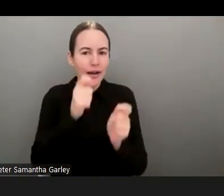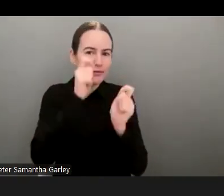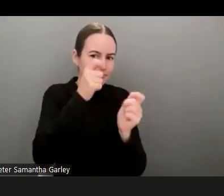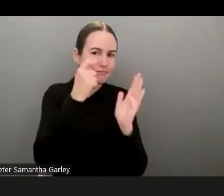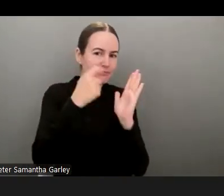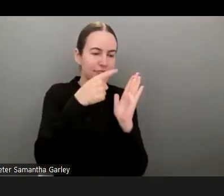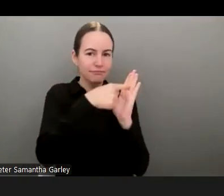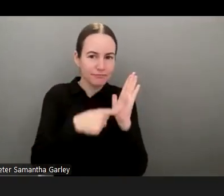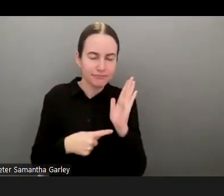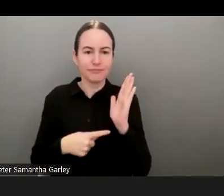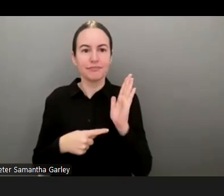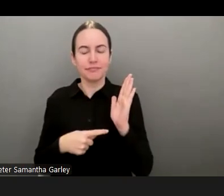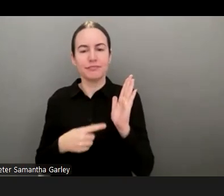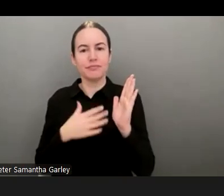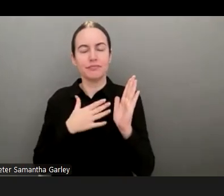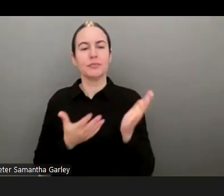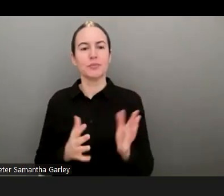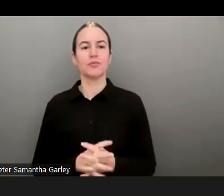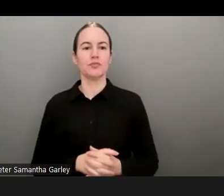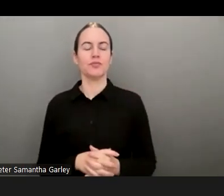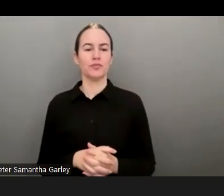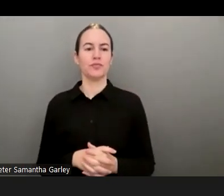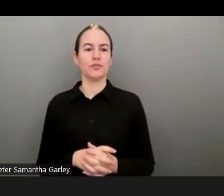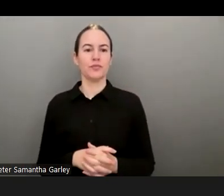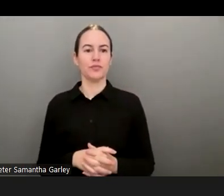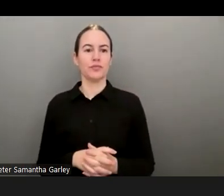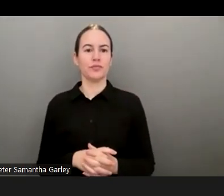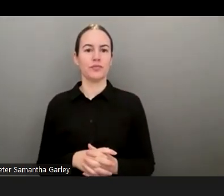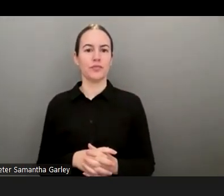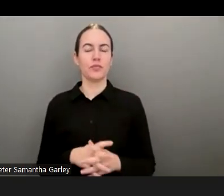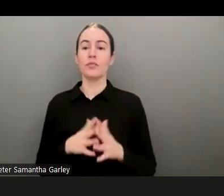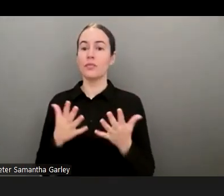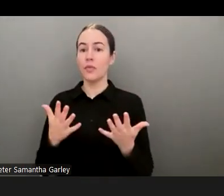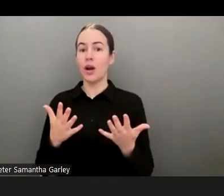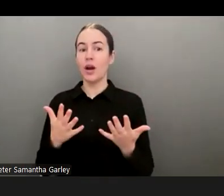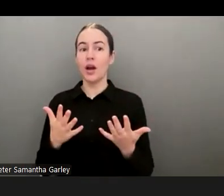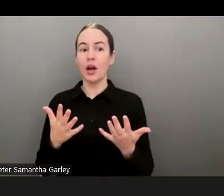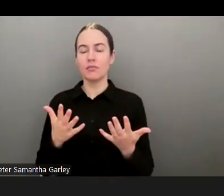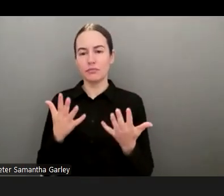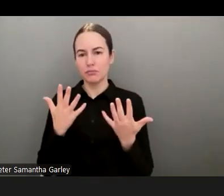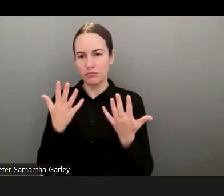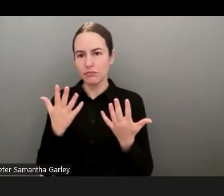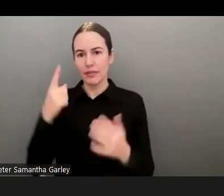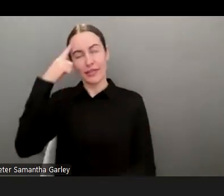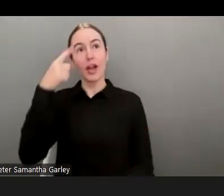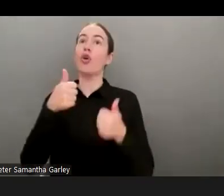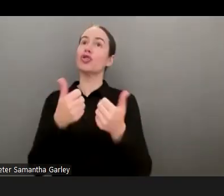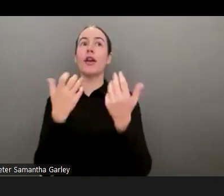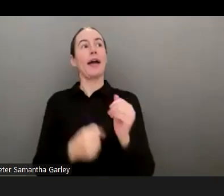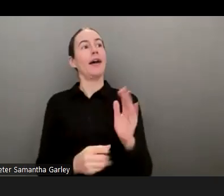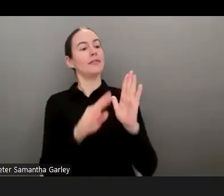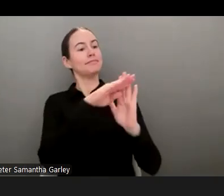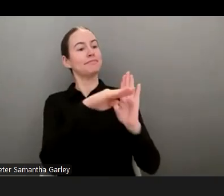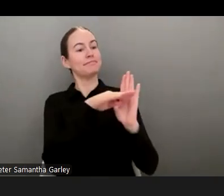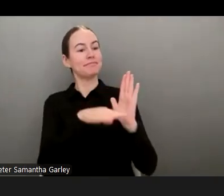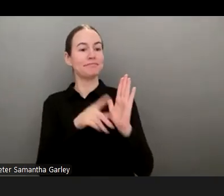said, described, it's looking nice, giving guidance, but then we do have the stick, as you said,